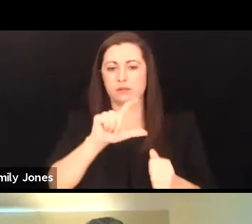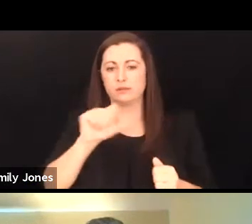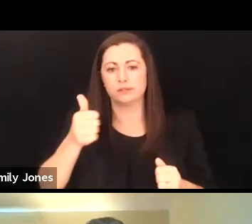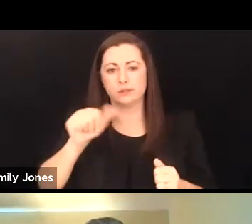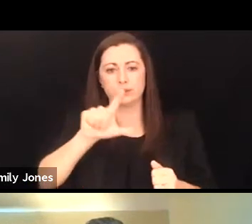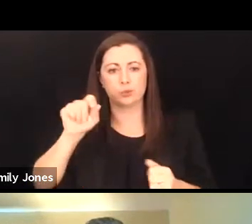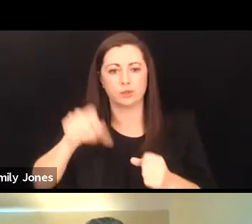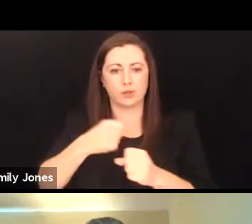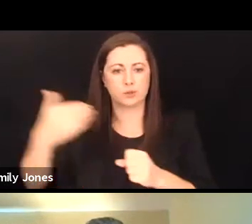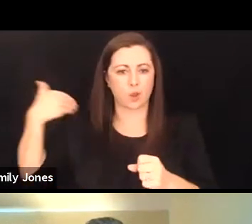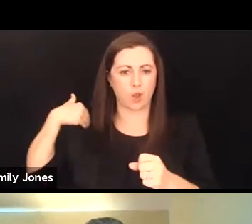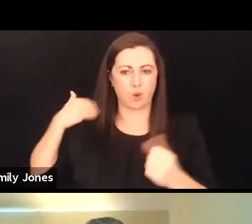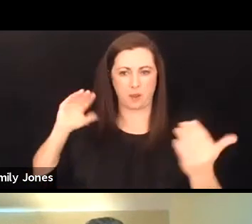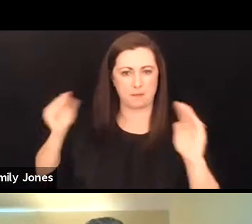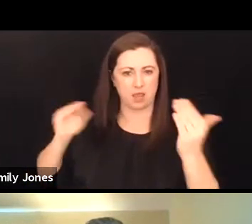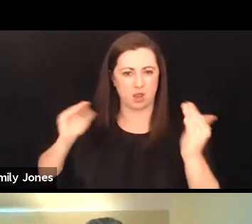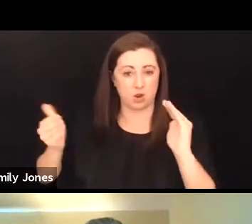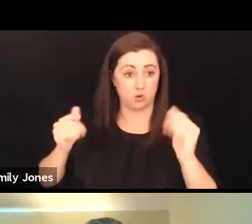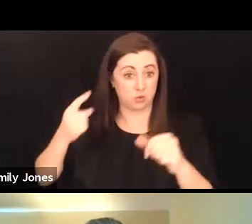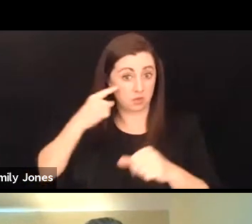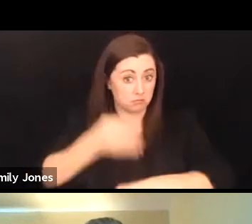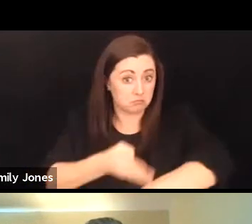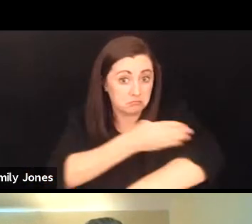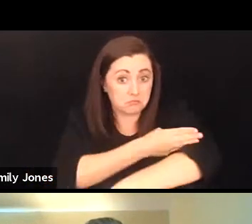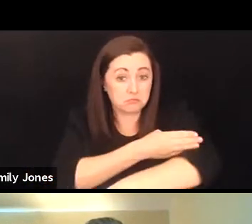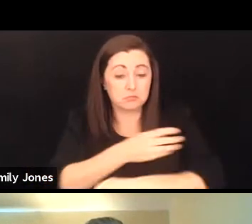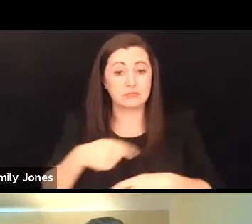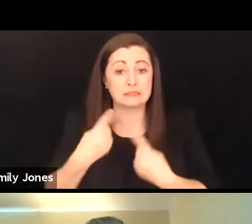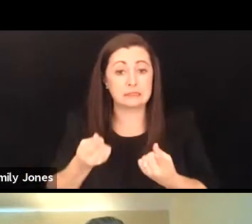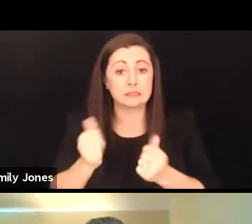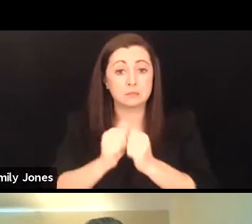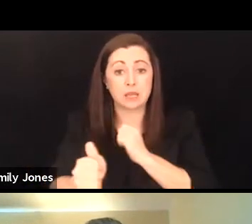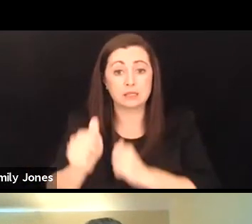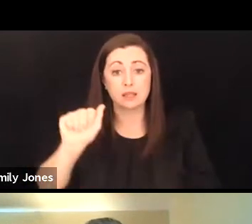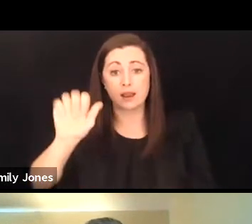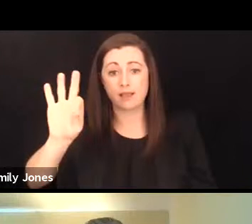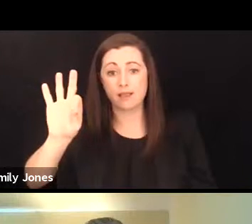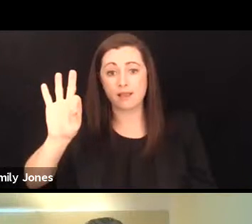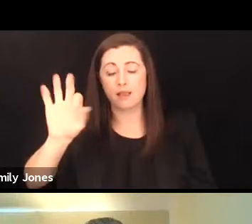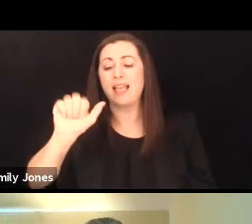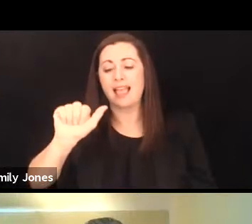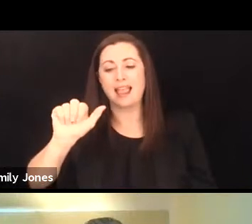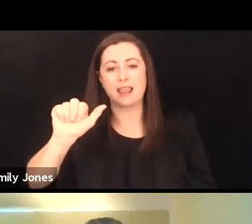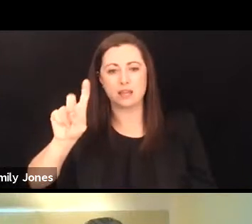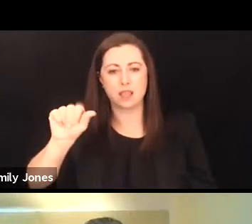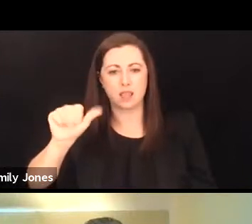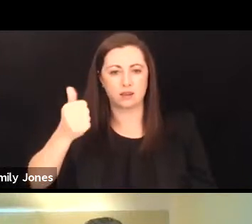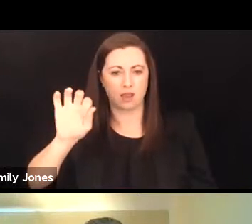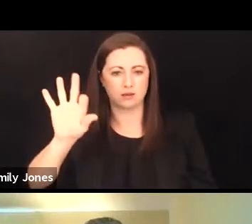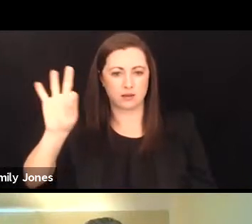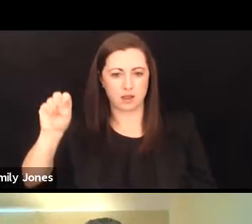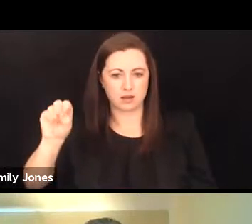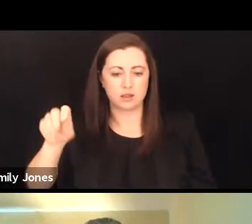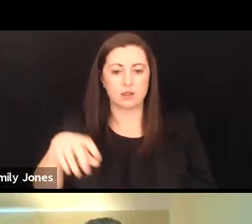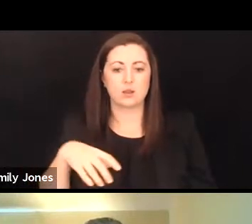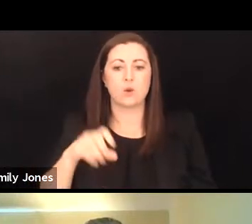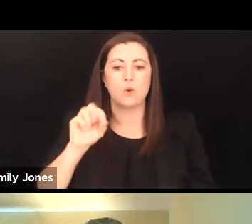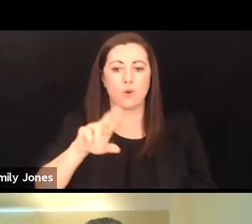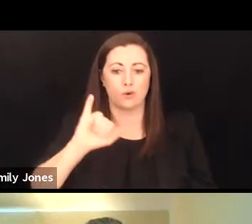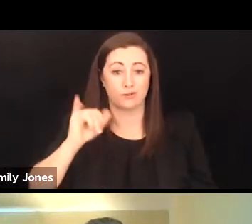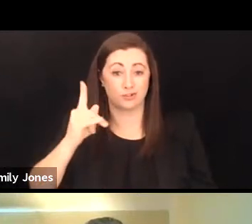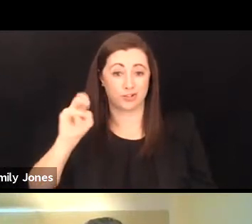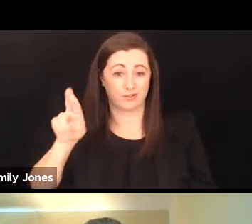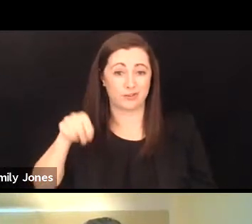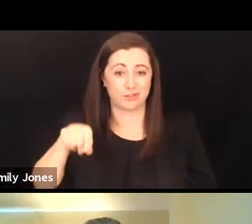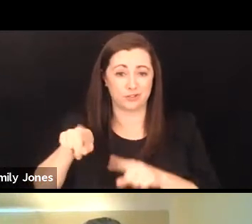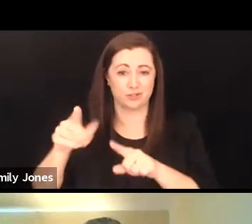better, much better, since the ADA was passed in 1990? Or are we still, as Jennifer Mizrahi of Respectability said during one